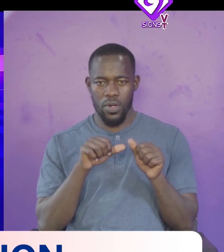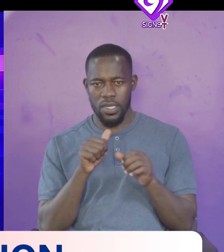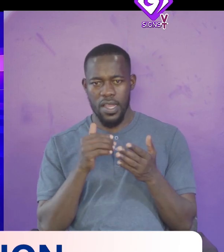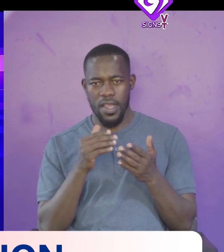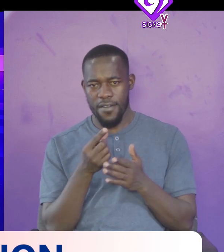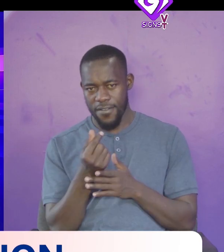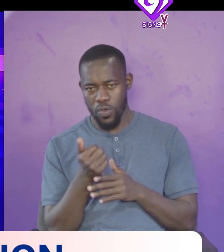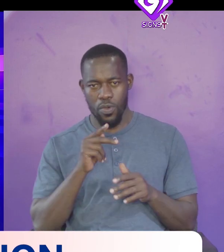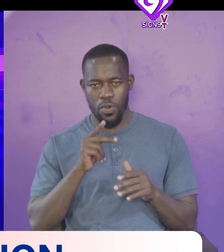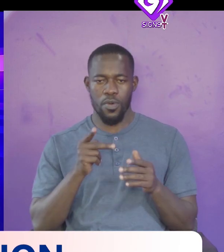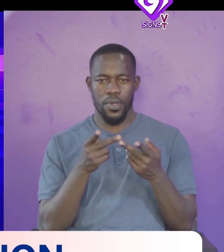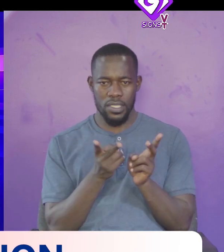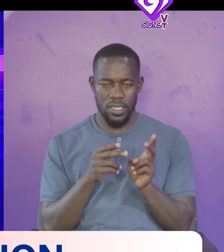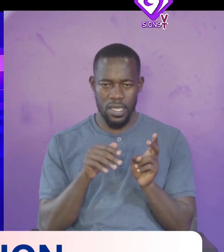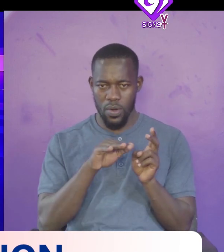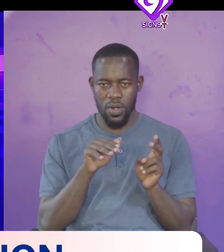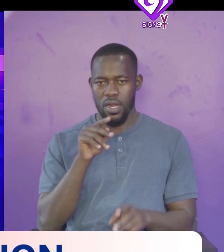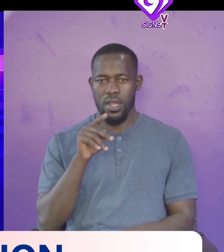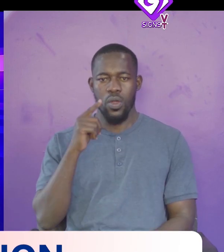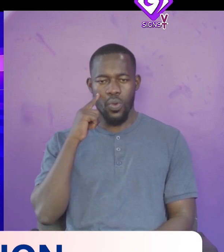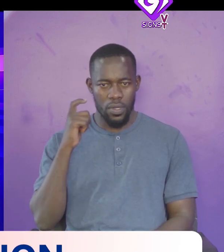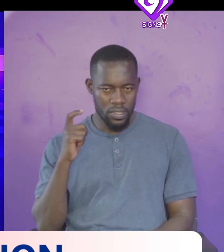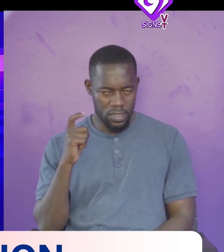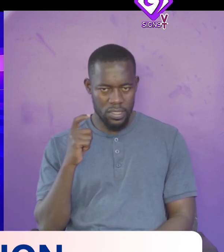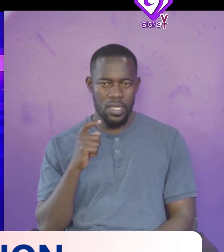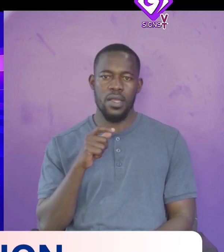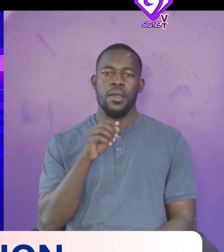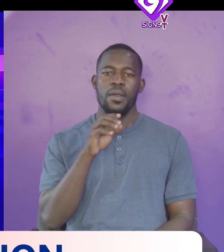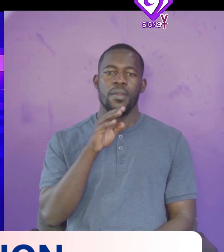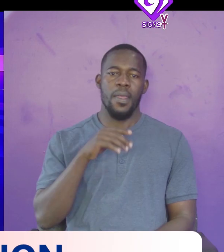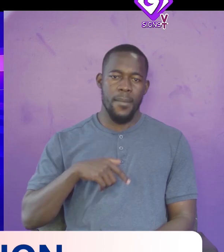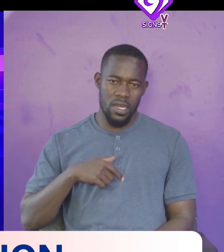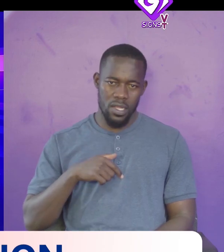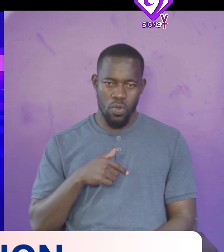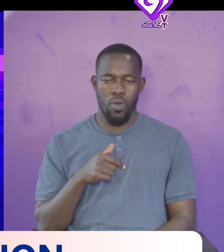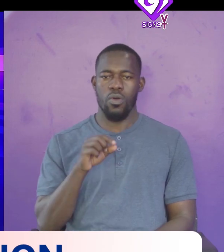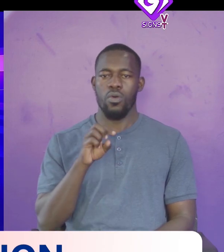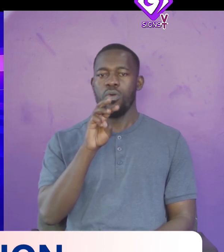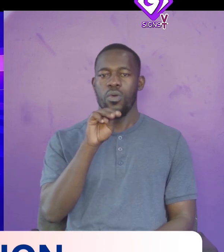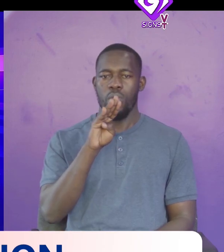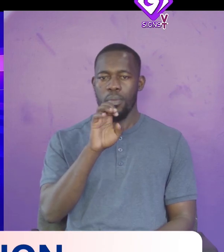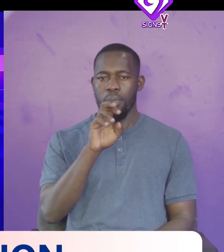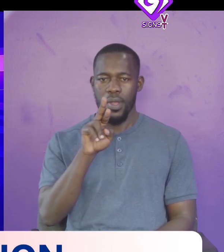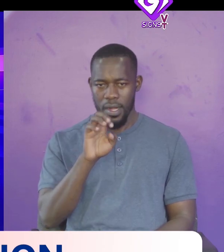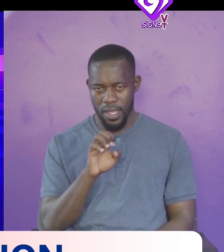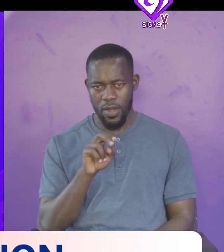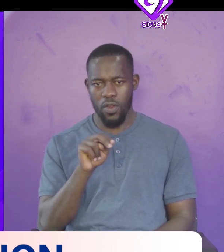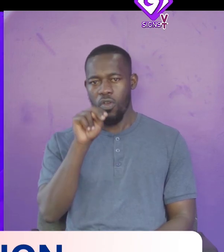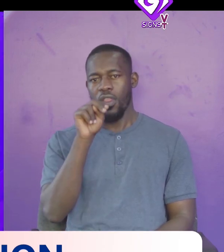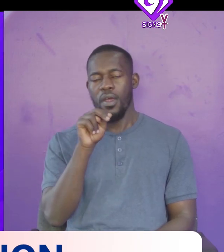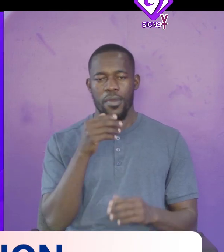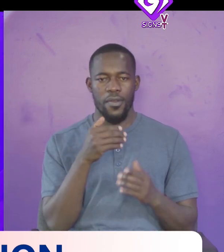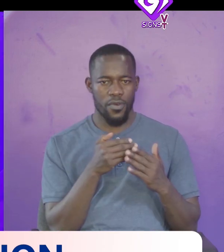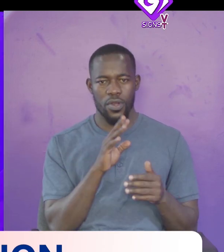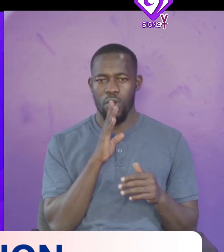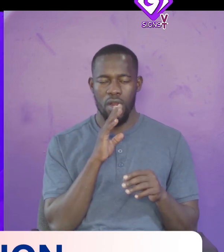Kasipu, Baringo, and probably Mbeere North. Before I sample that, before we talk